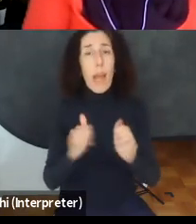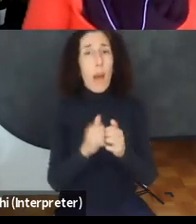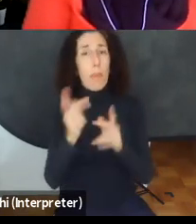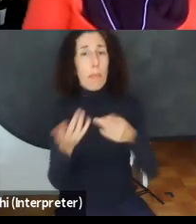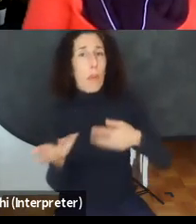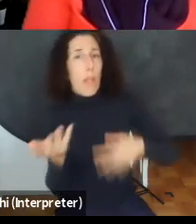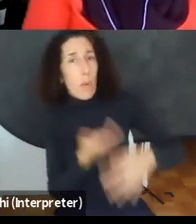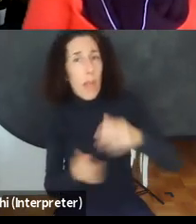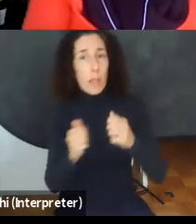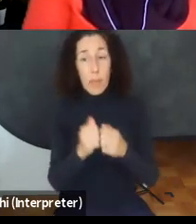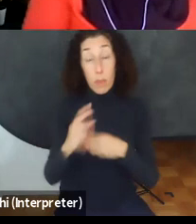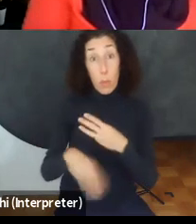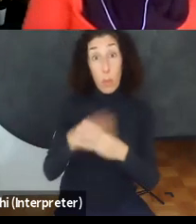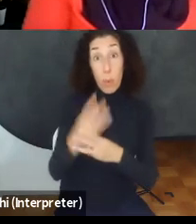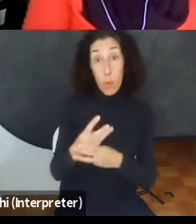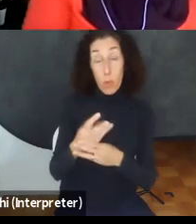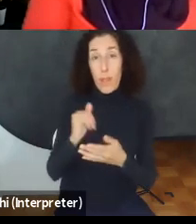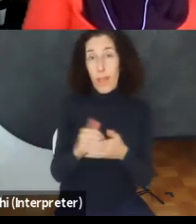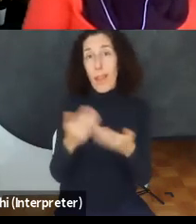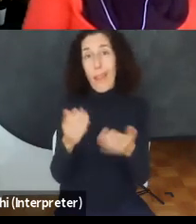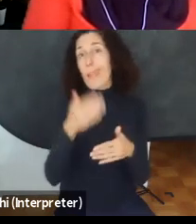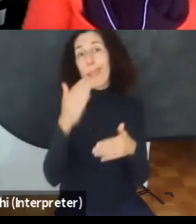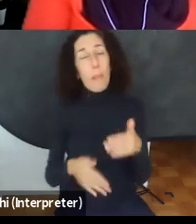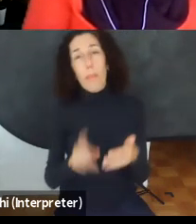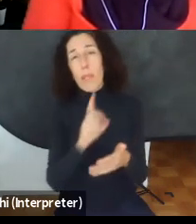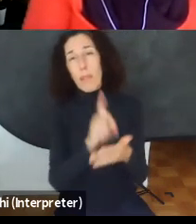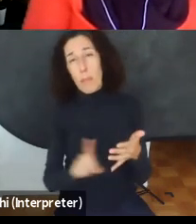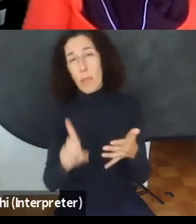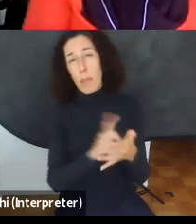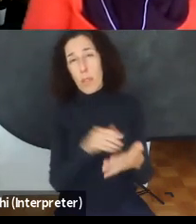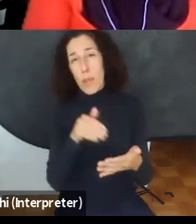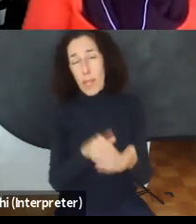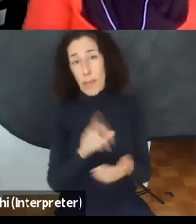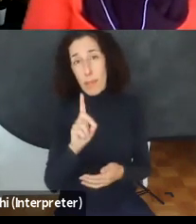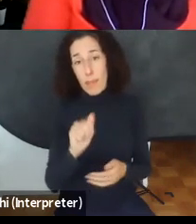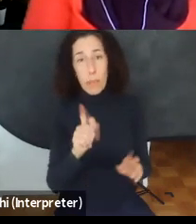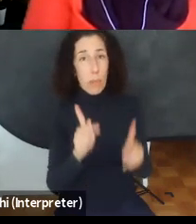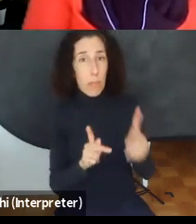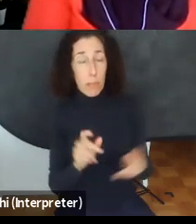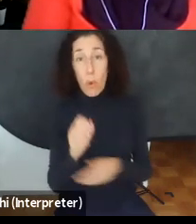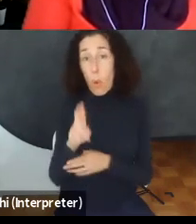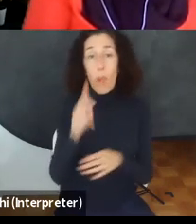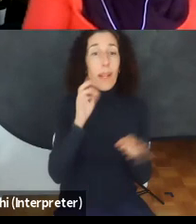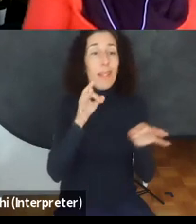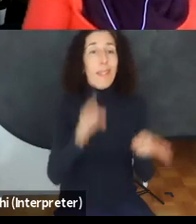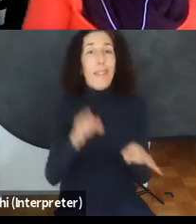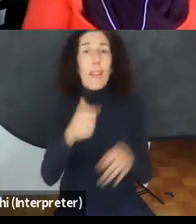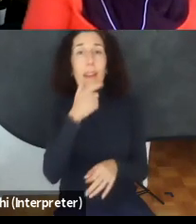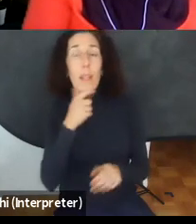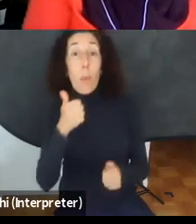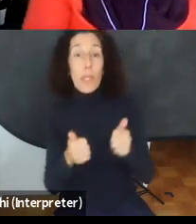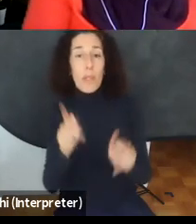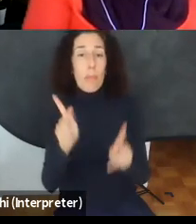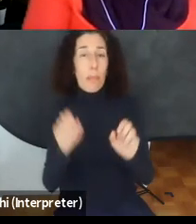being discriminatory against disabled people, or in deciding which people should be able to access our virtual